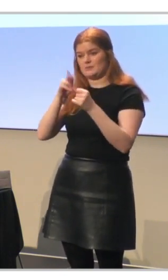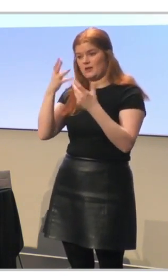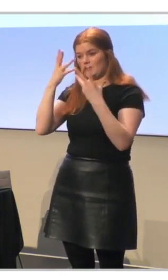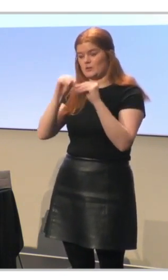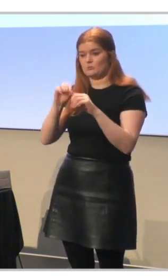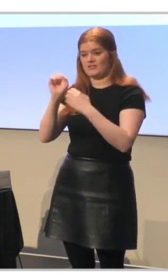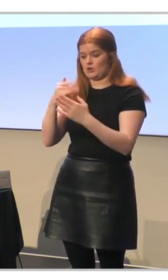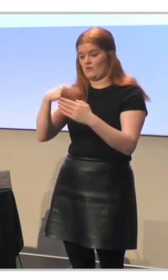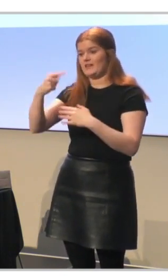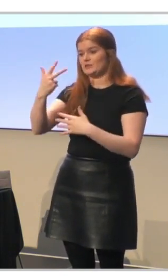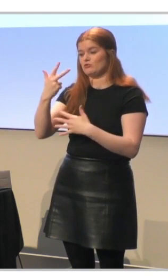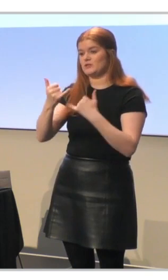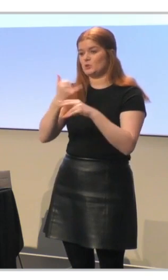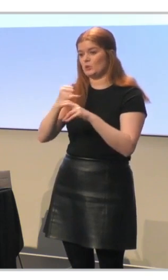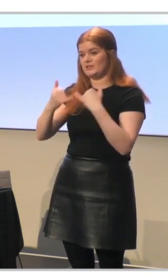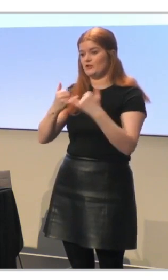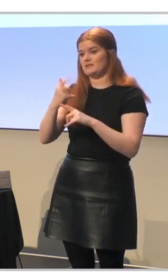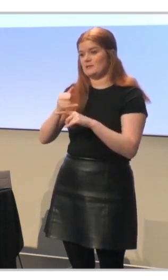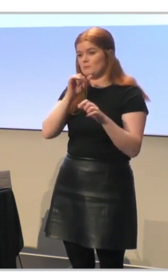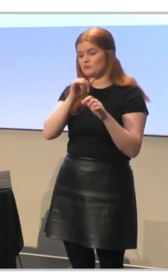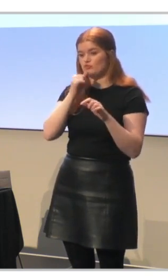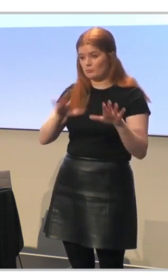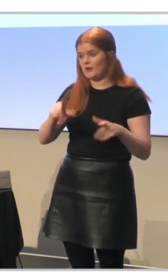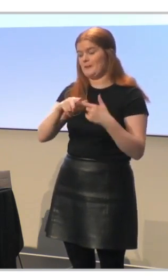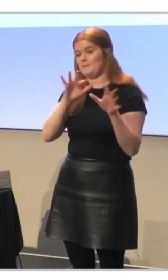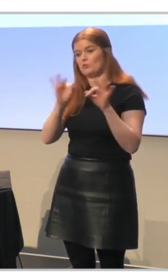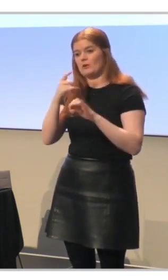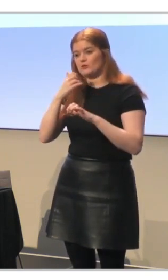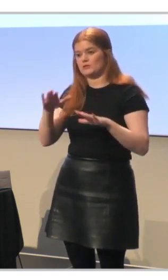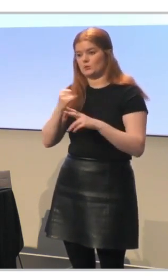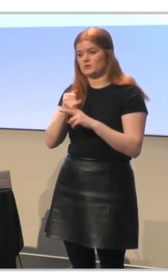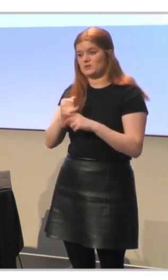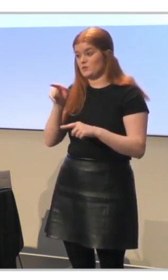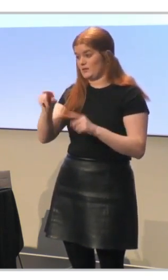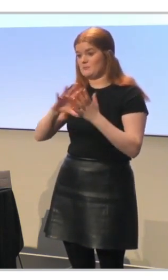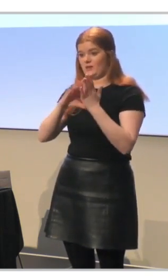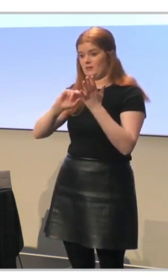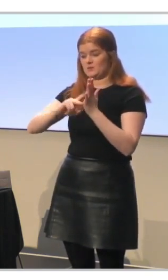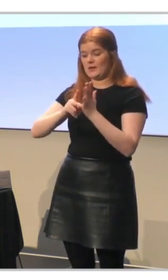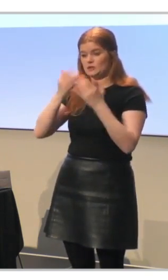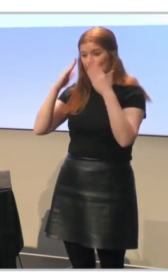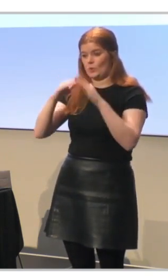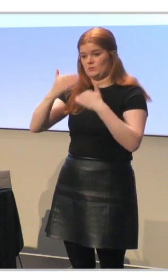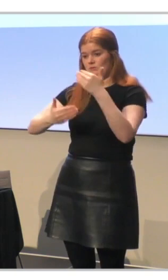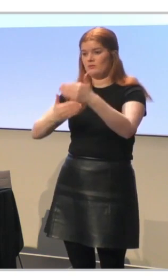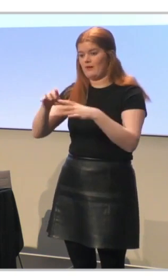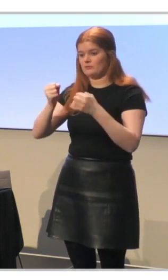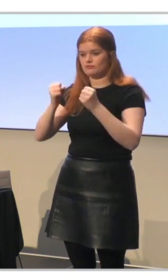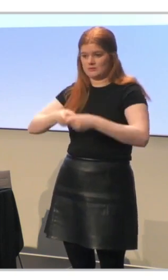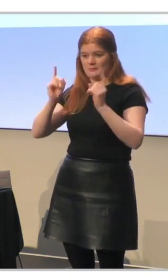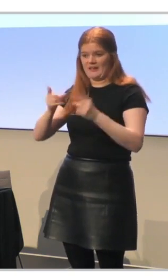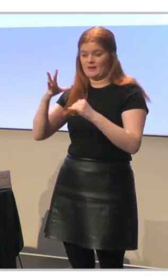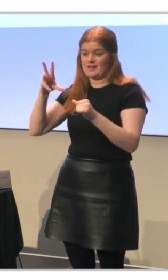next 3 school years in primary and post-primary schools. This forecasting model has also highlighted a demand for